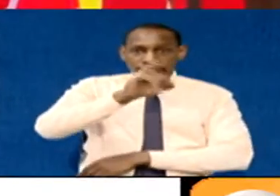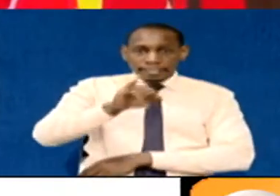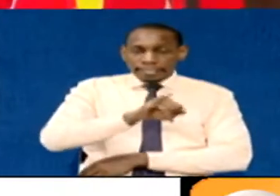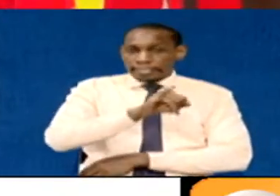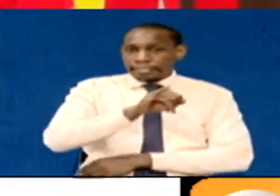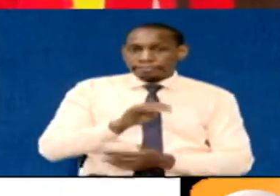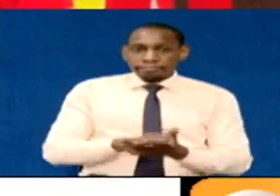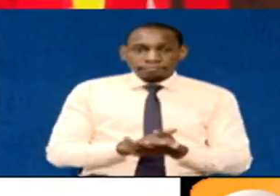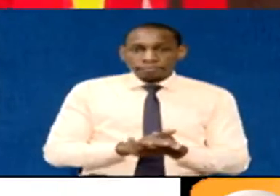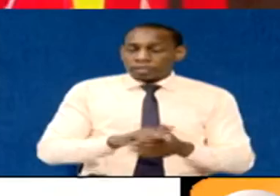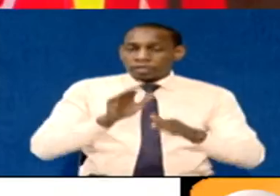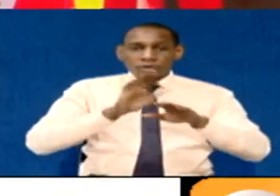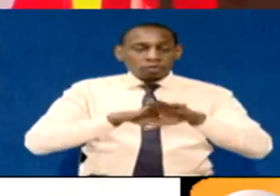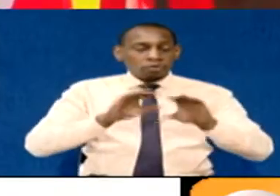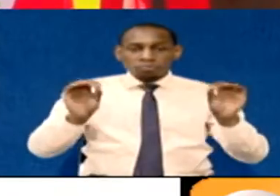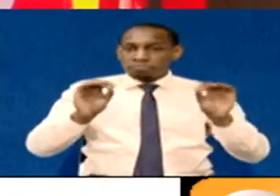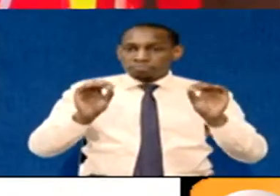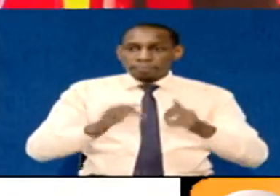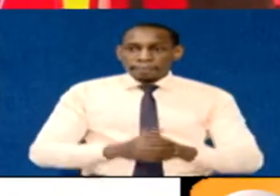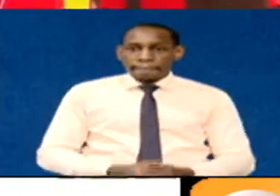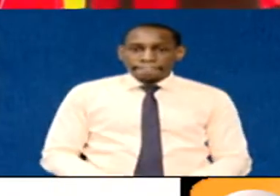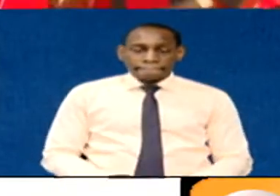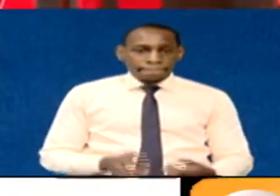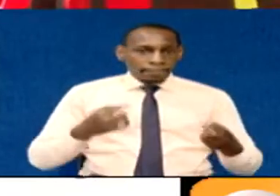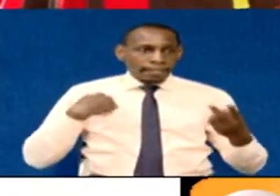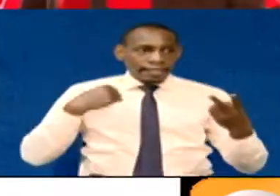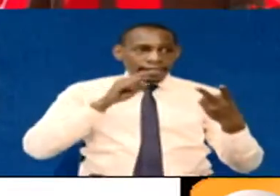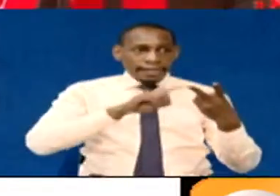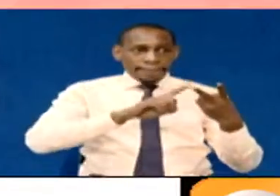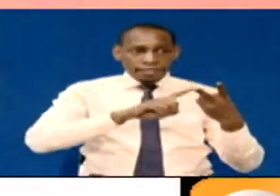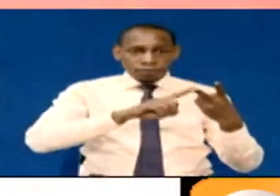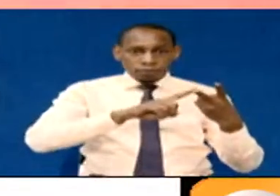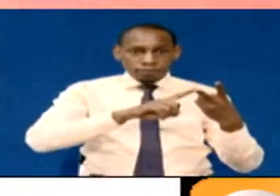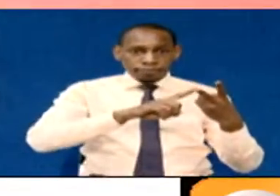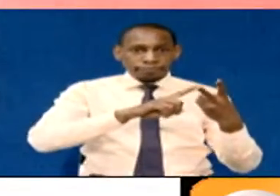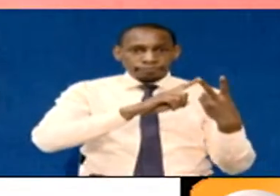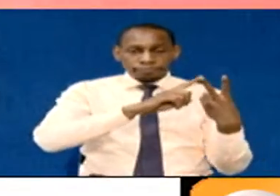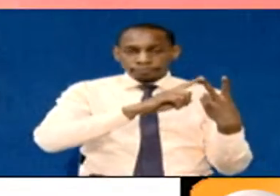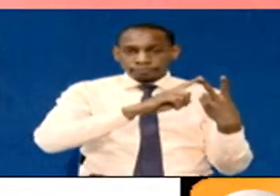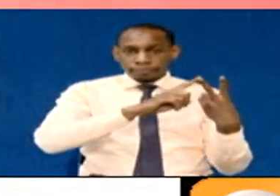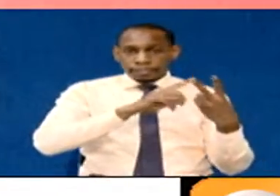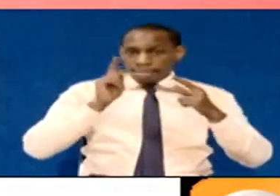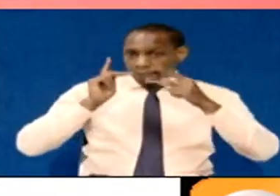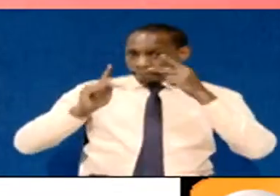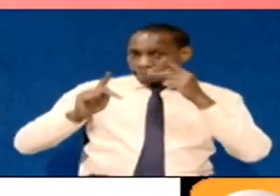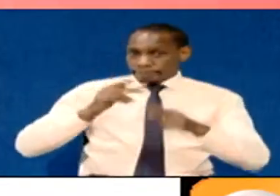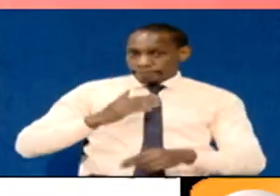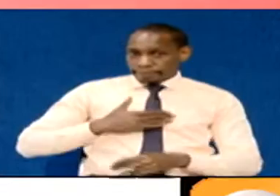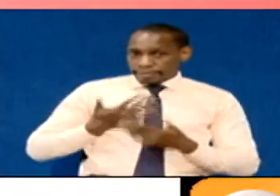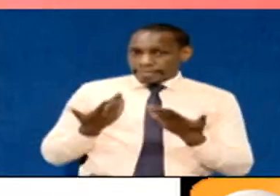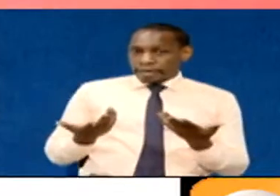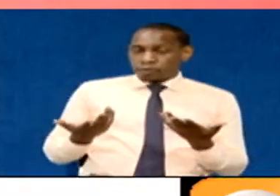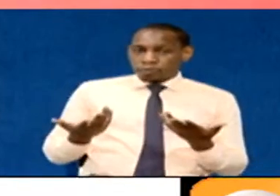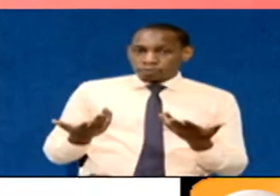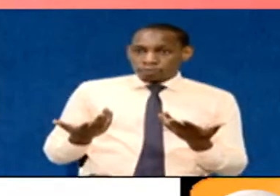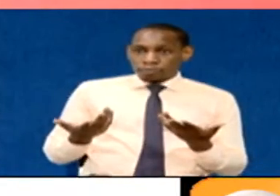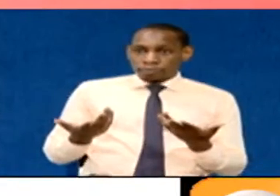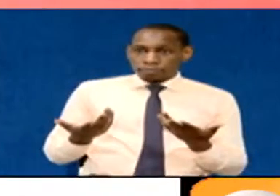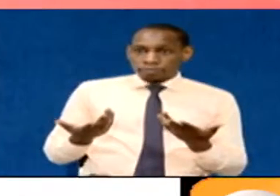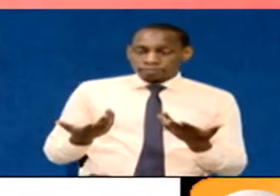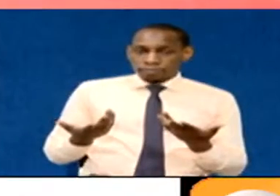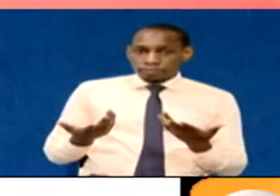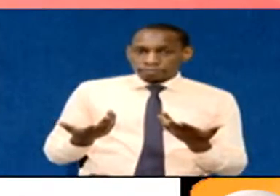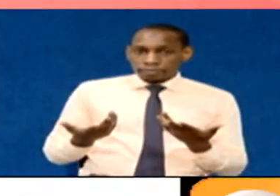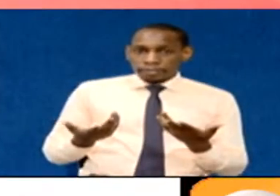Chief Justice was not the best. Number two, I look at it in the context context of, you know,